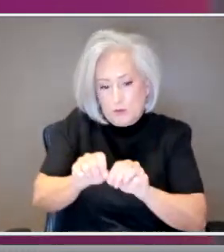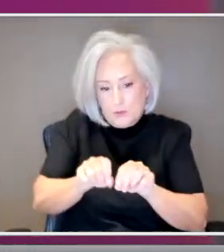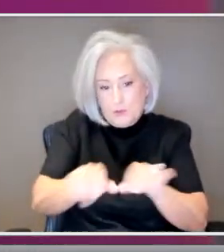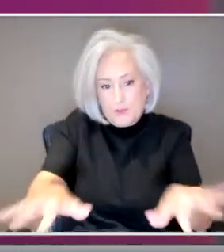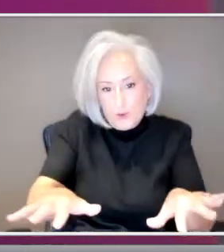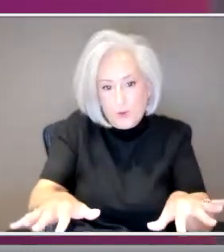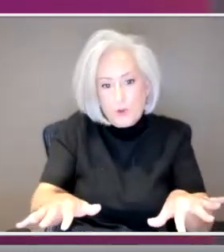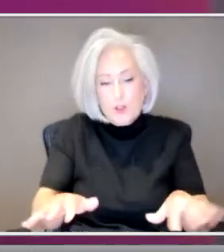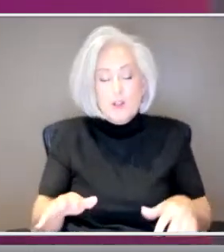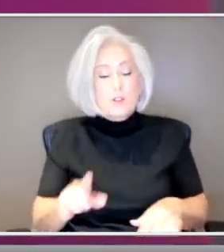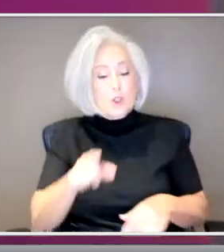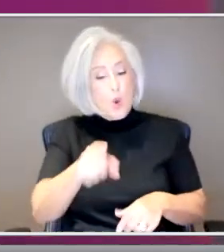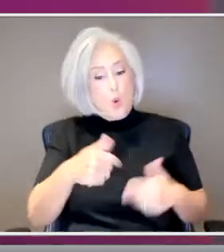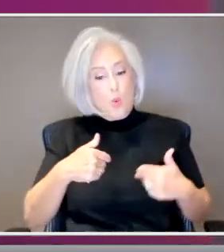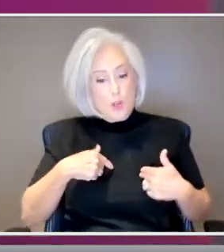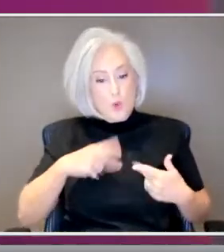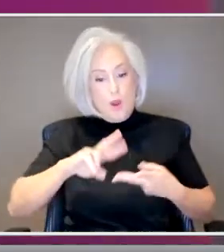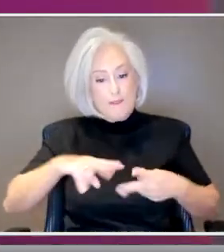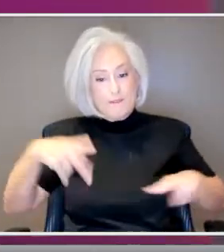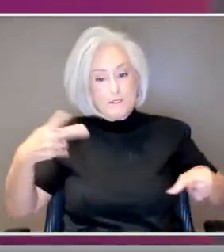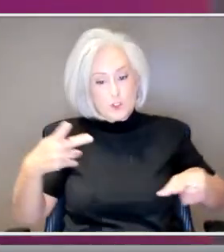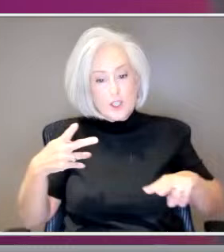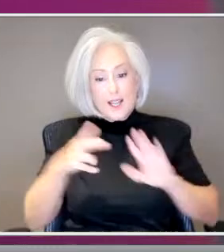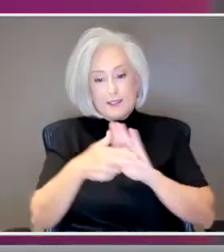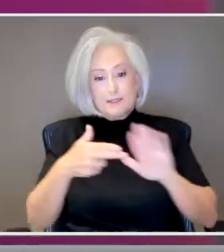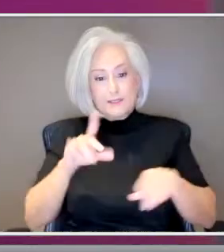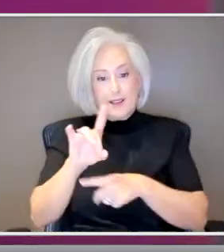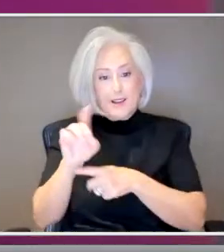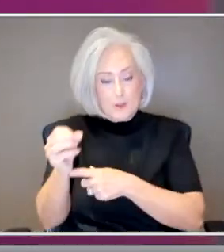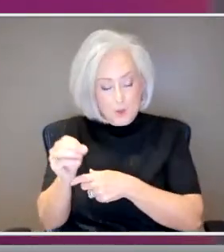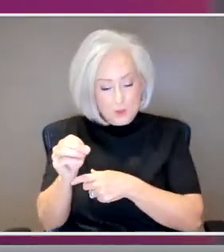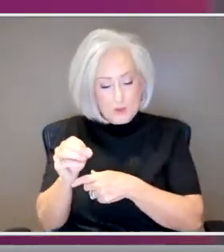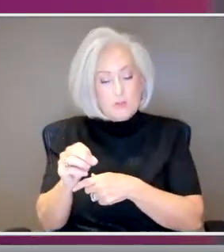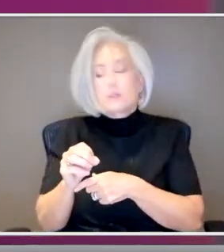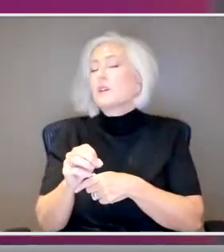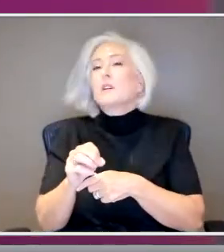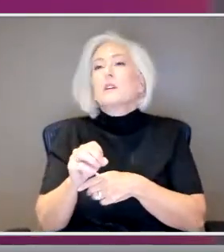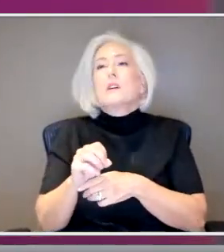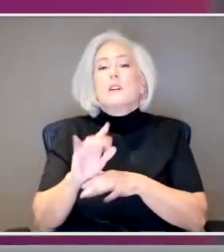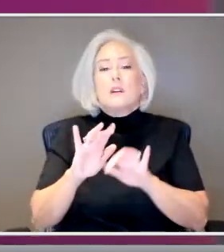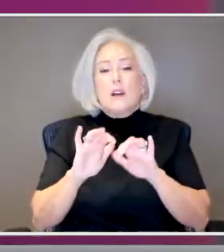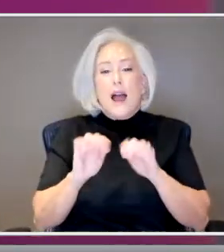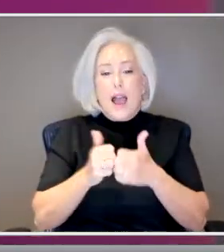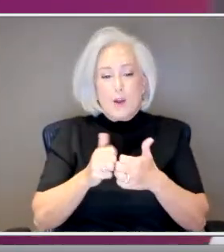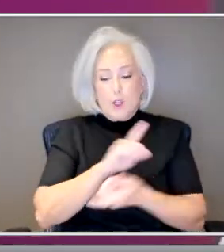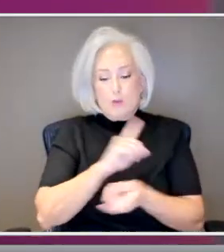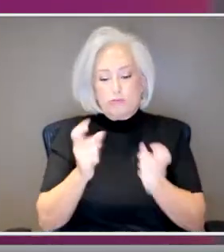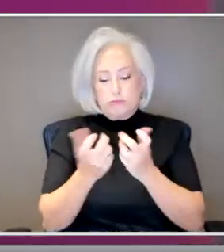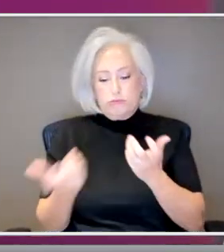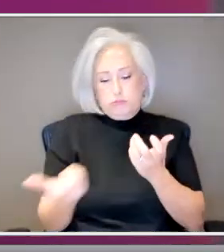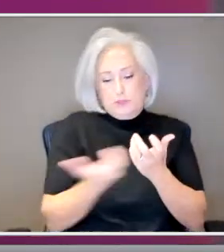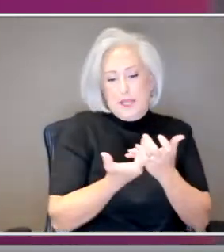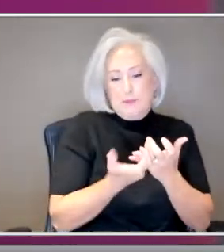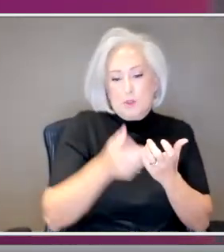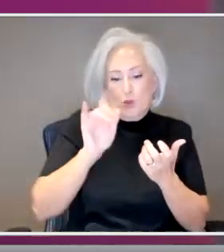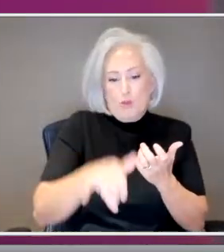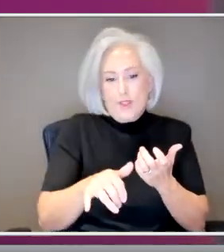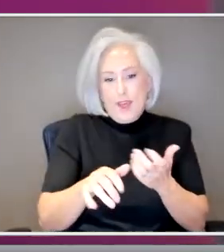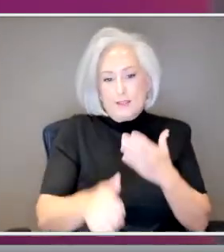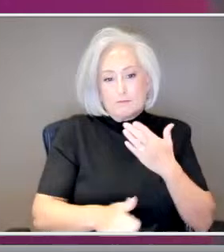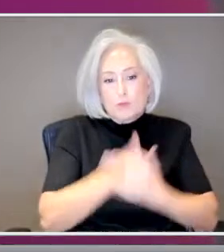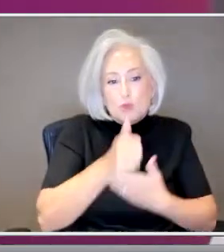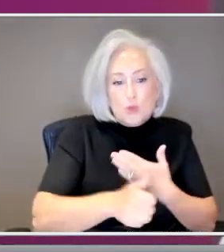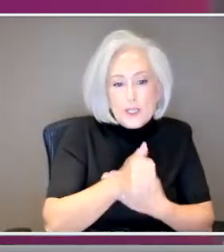understand how to adapt to this information. How do you adapt to that risk? And that's a journey, that's a lifelong journey,